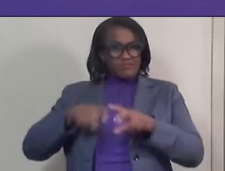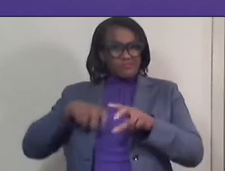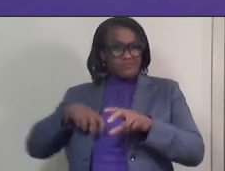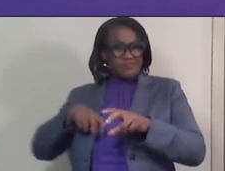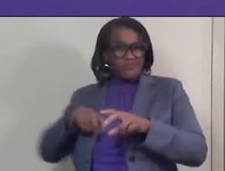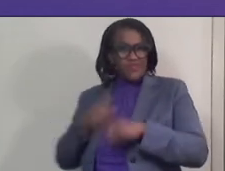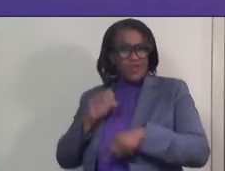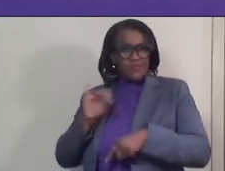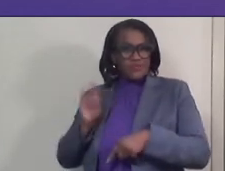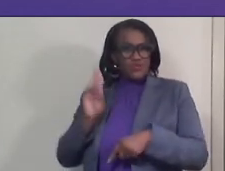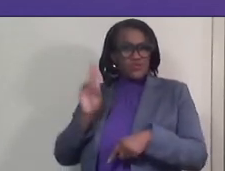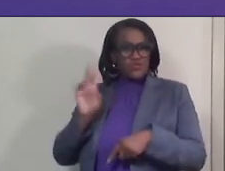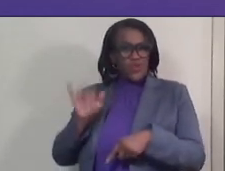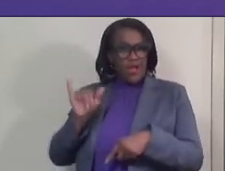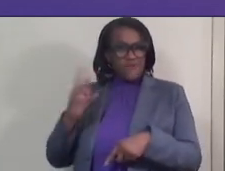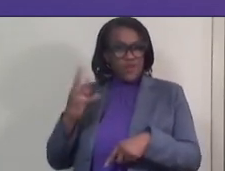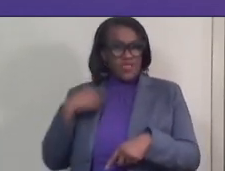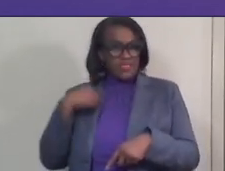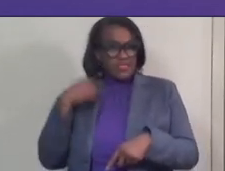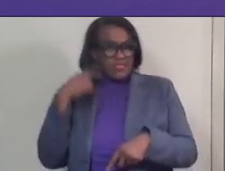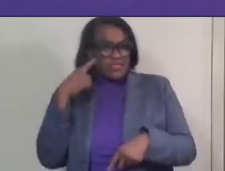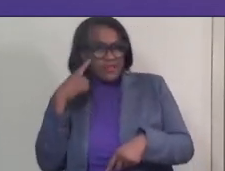and thinking about how can we